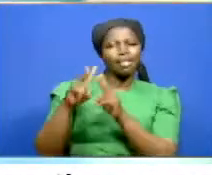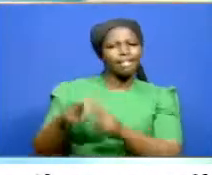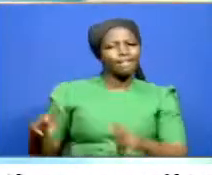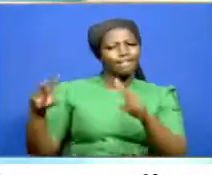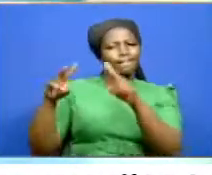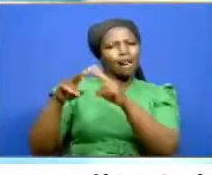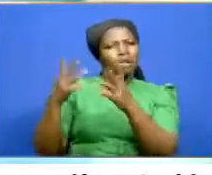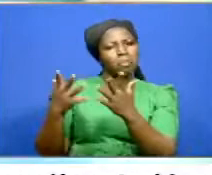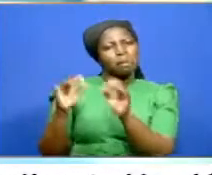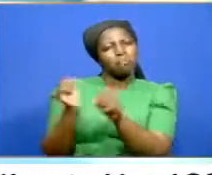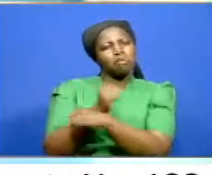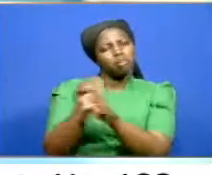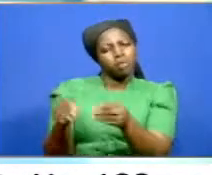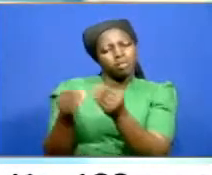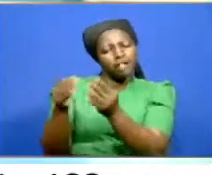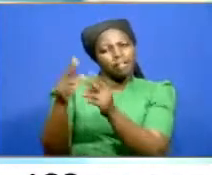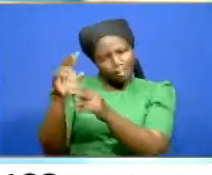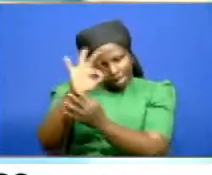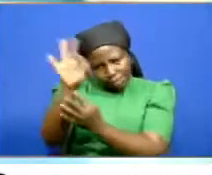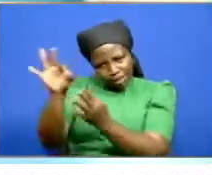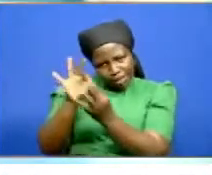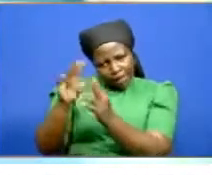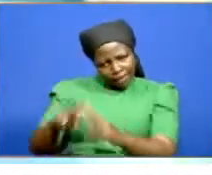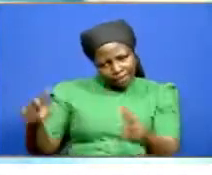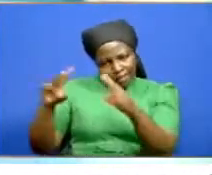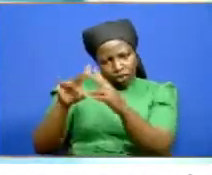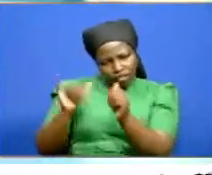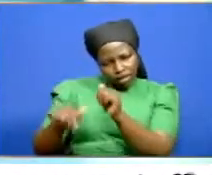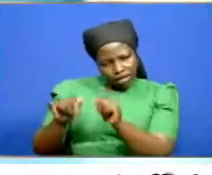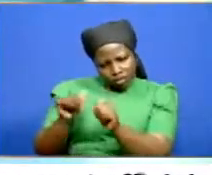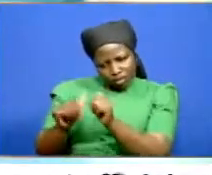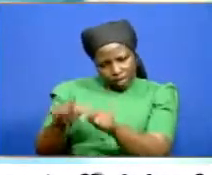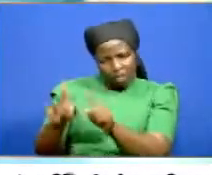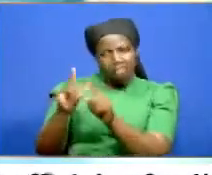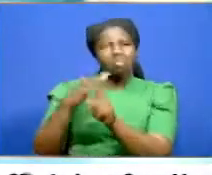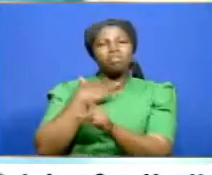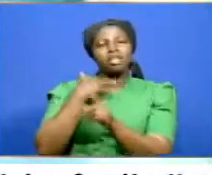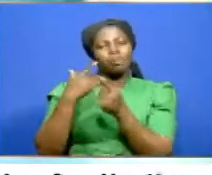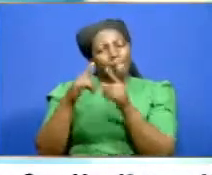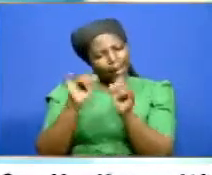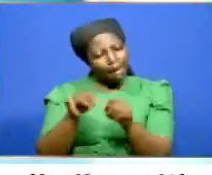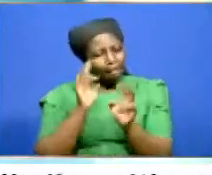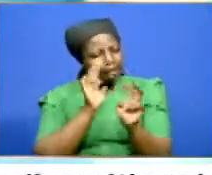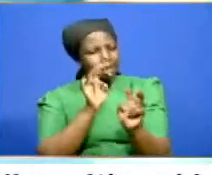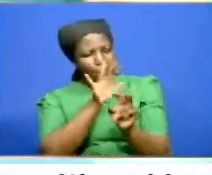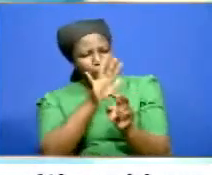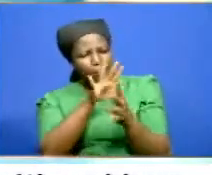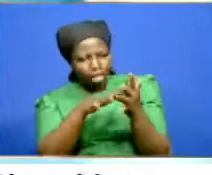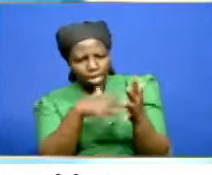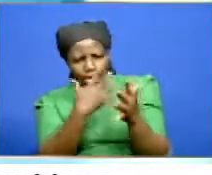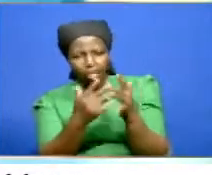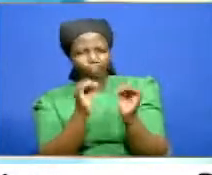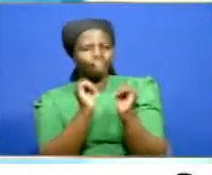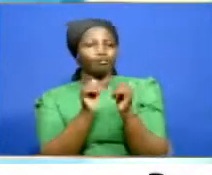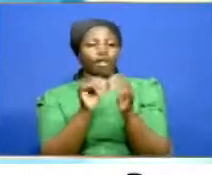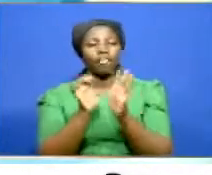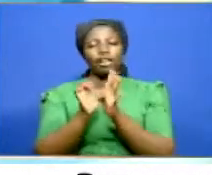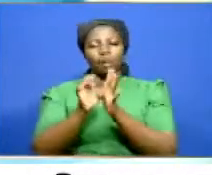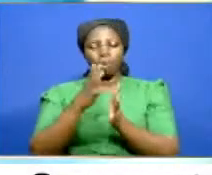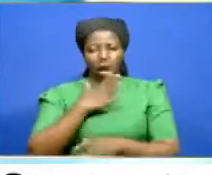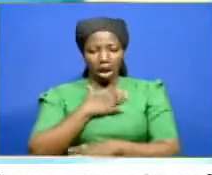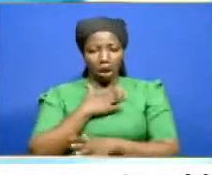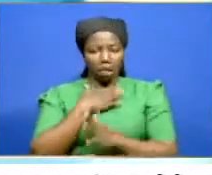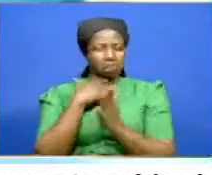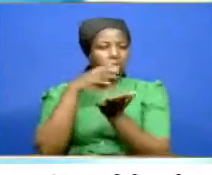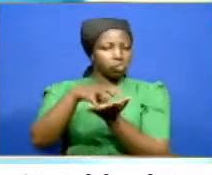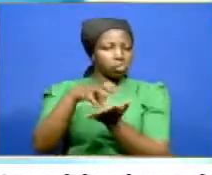them the exact value that they want, but mm-hmm. at least they can see how structured, how well structured you are. Because, for example, in our situation, we just did a